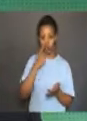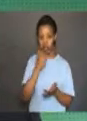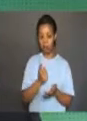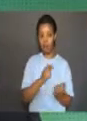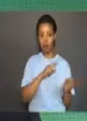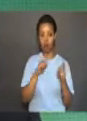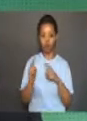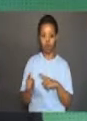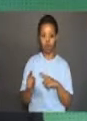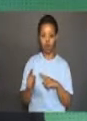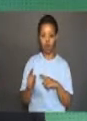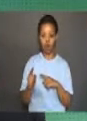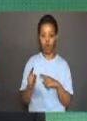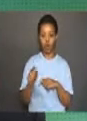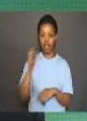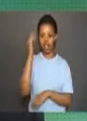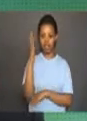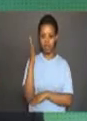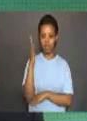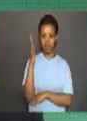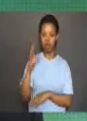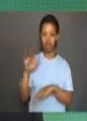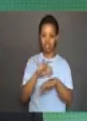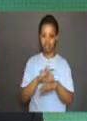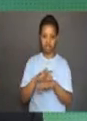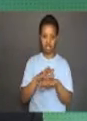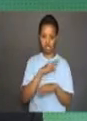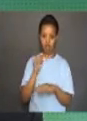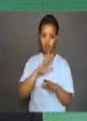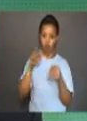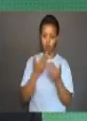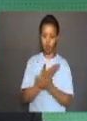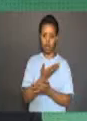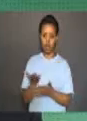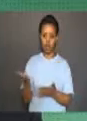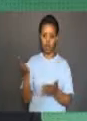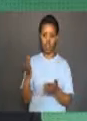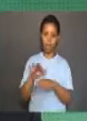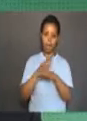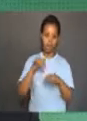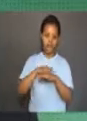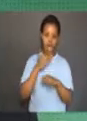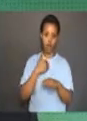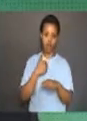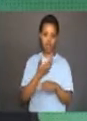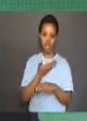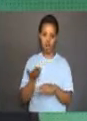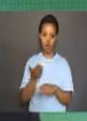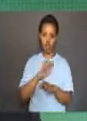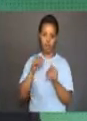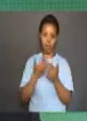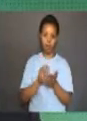belief that God created the earth and all the species only a